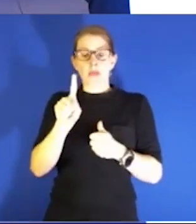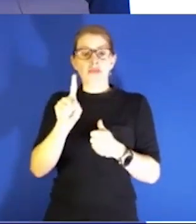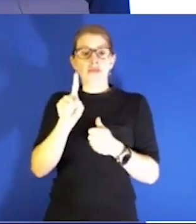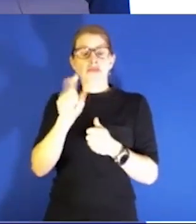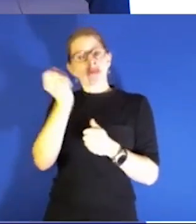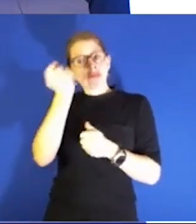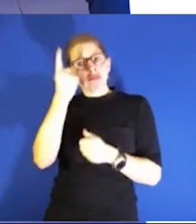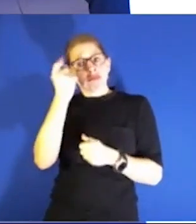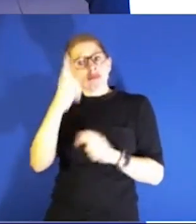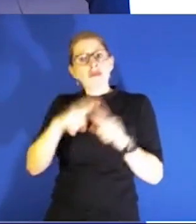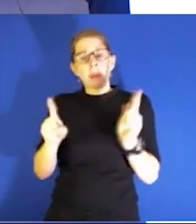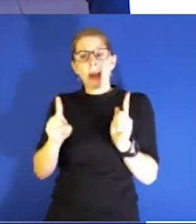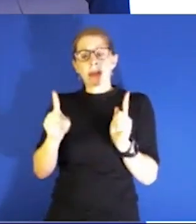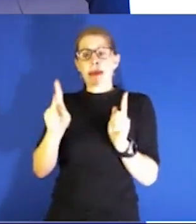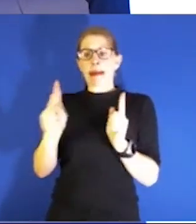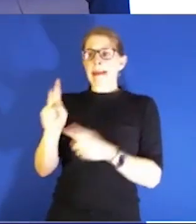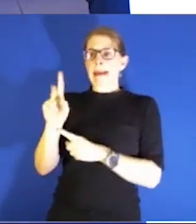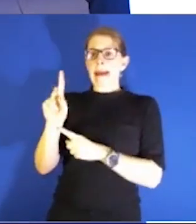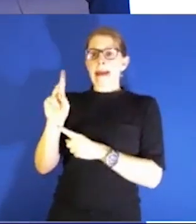see somebody like Kelli,